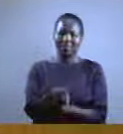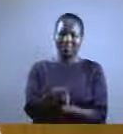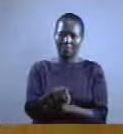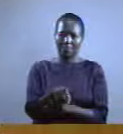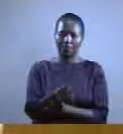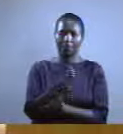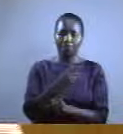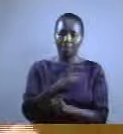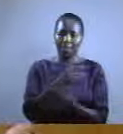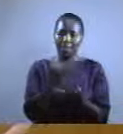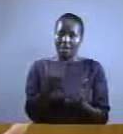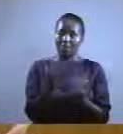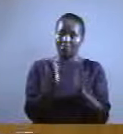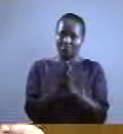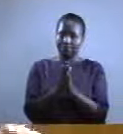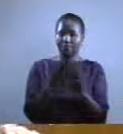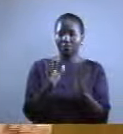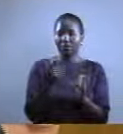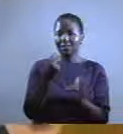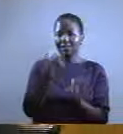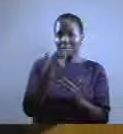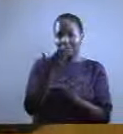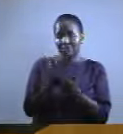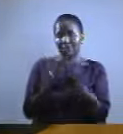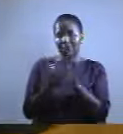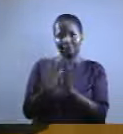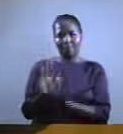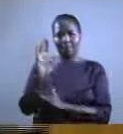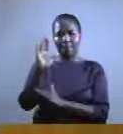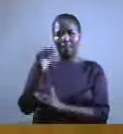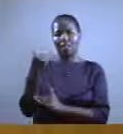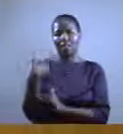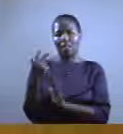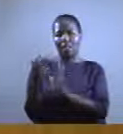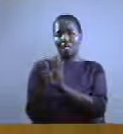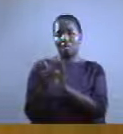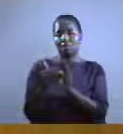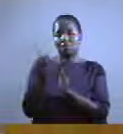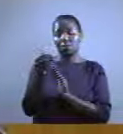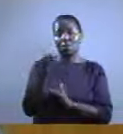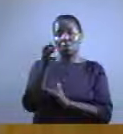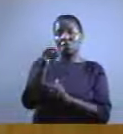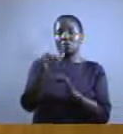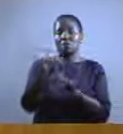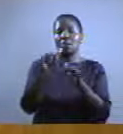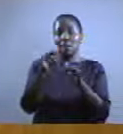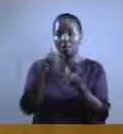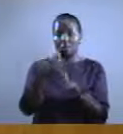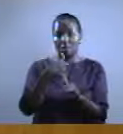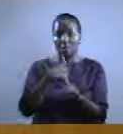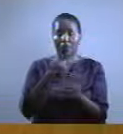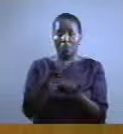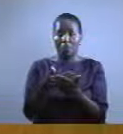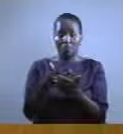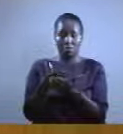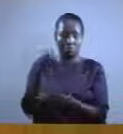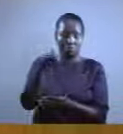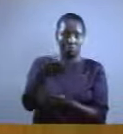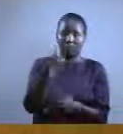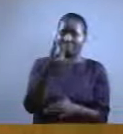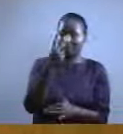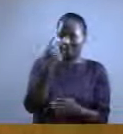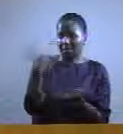we are in effect legislating for the repeal of an act for a future parliament, which I, in my experience, have not